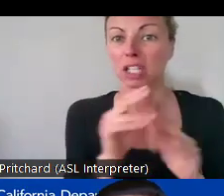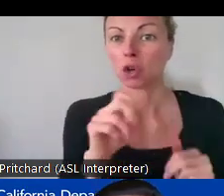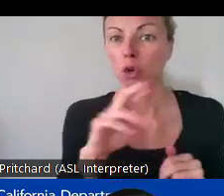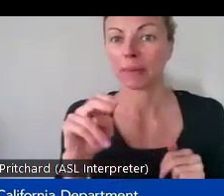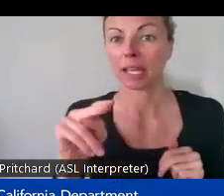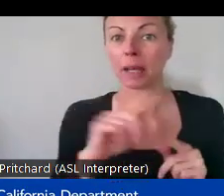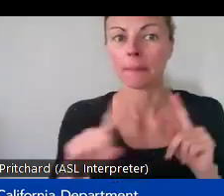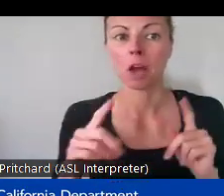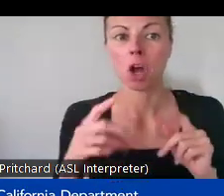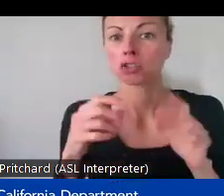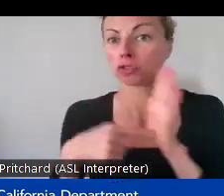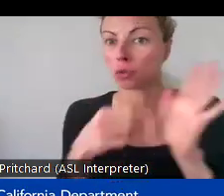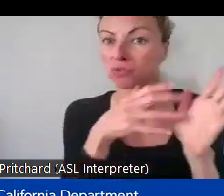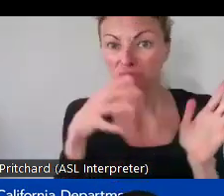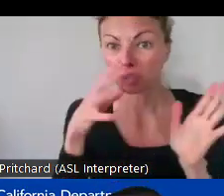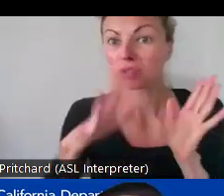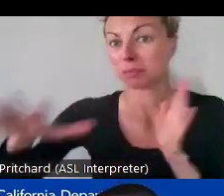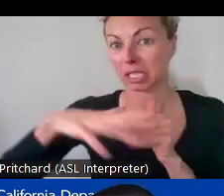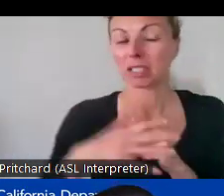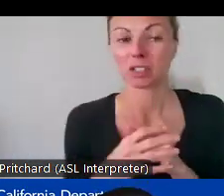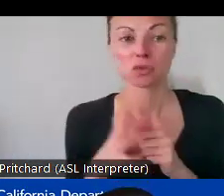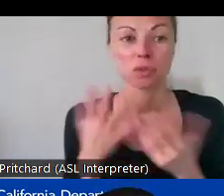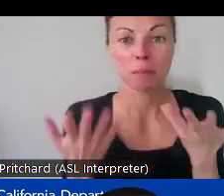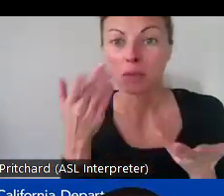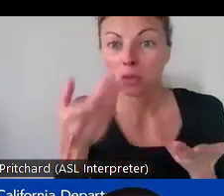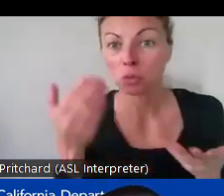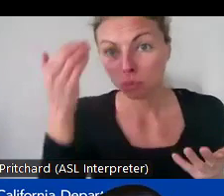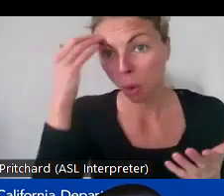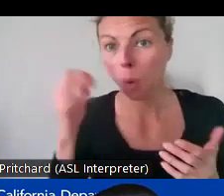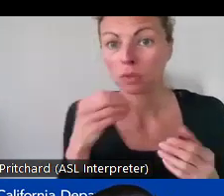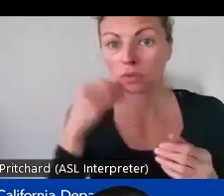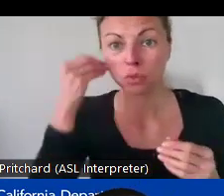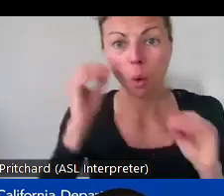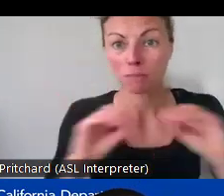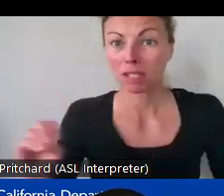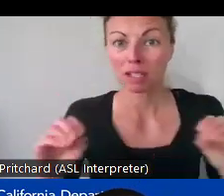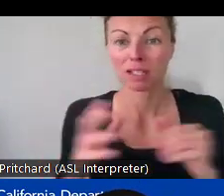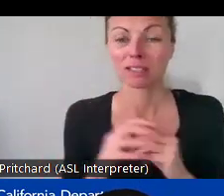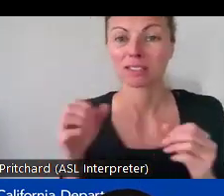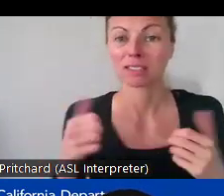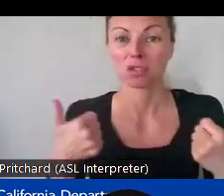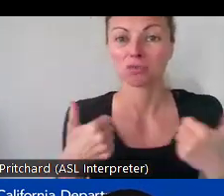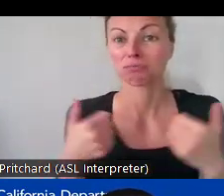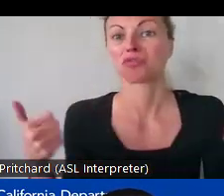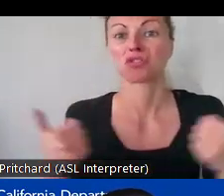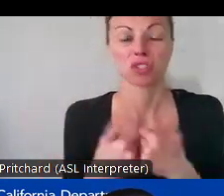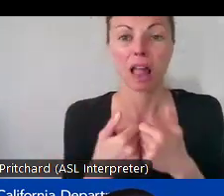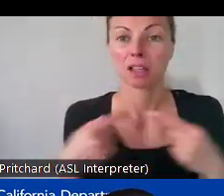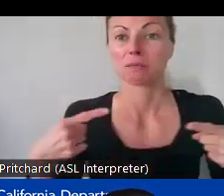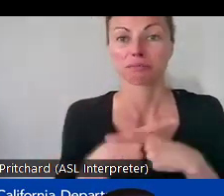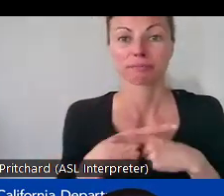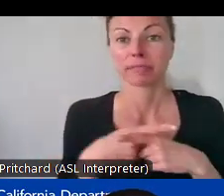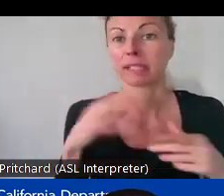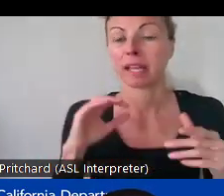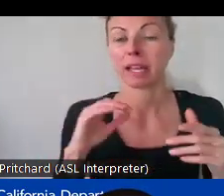in rural communities and others on this call, you all are probably aware that homelessness crisis impacts rural communities, but maybe not everyone is aware of how significant it